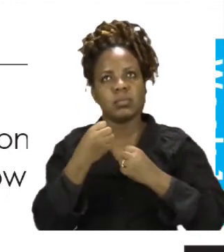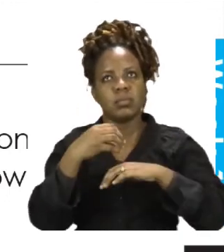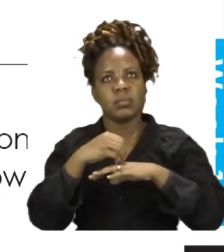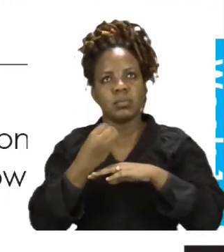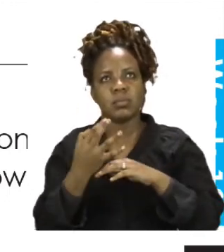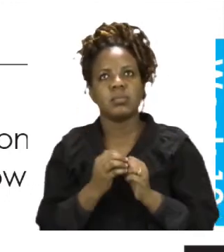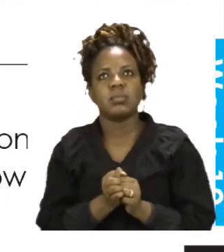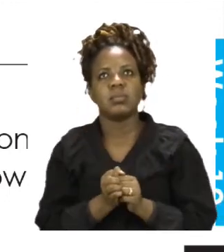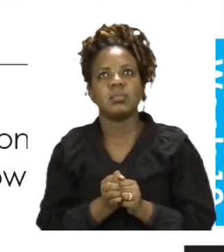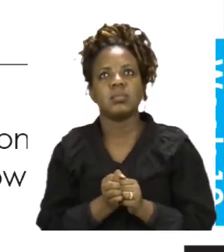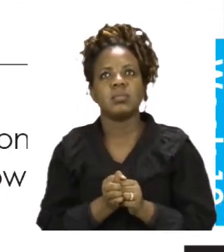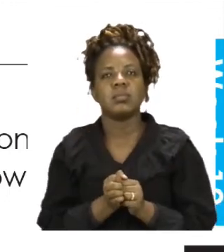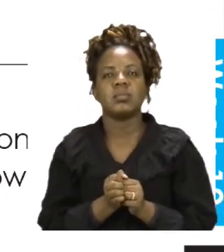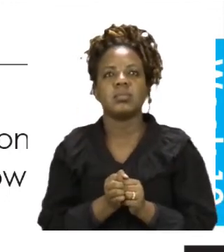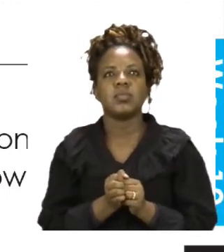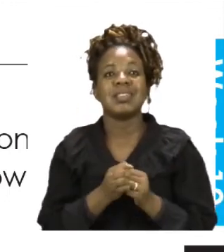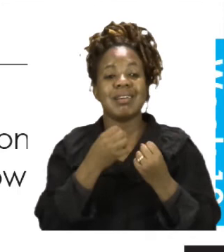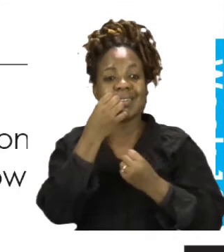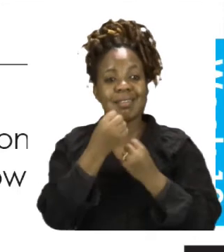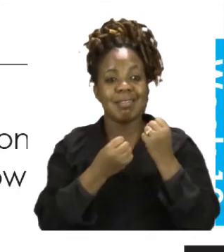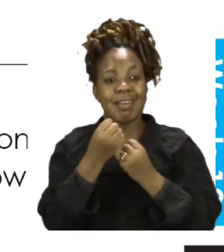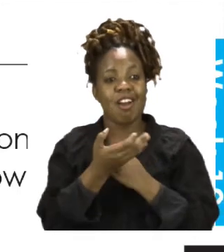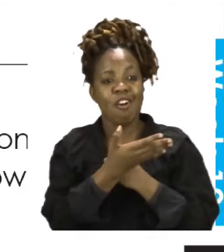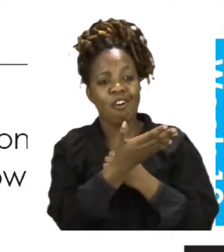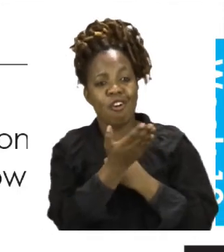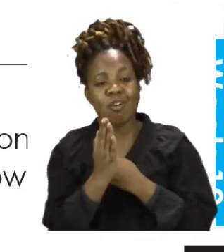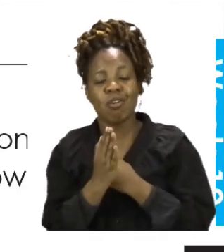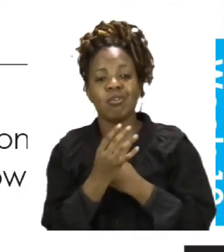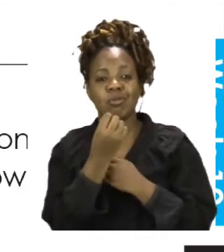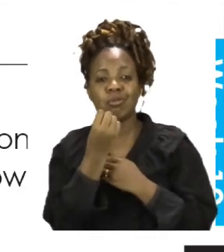many cars did she count all together?